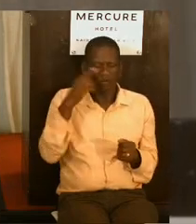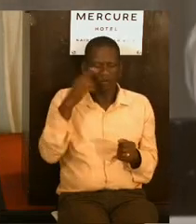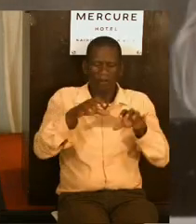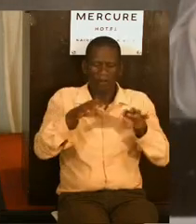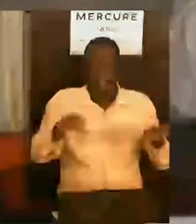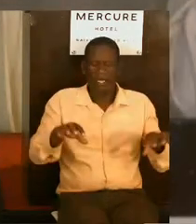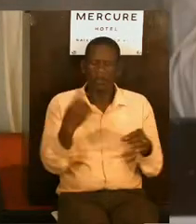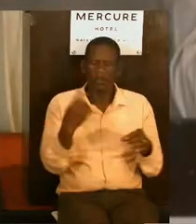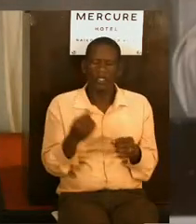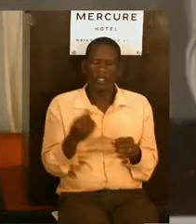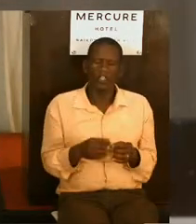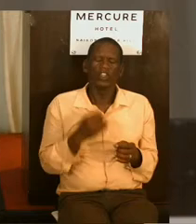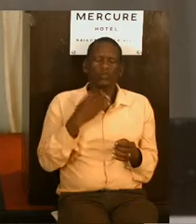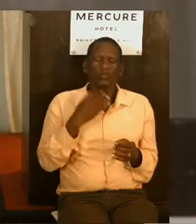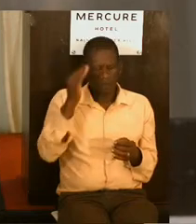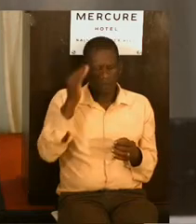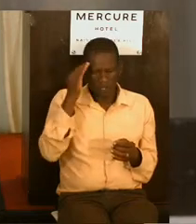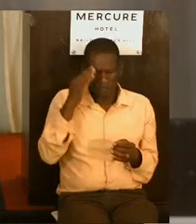marketing